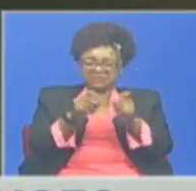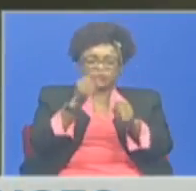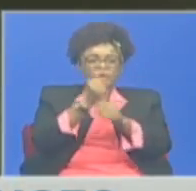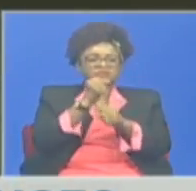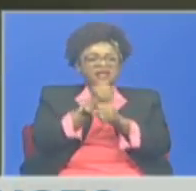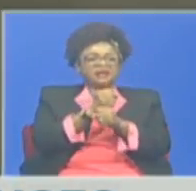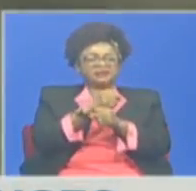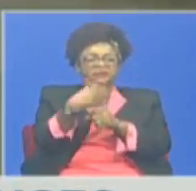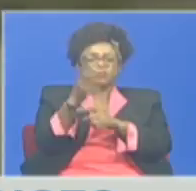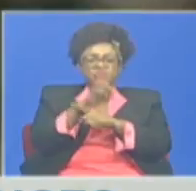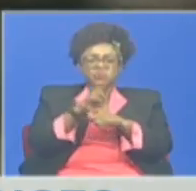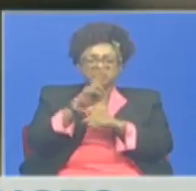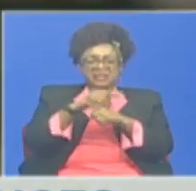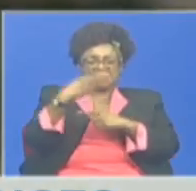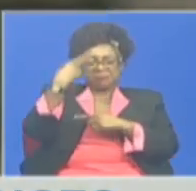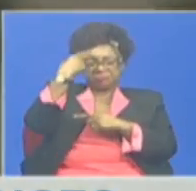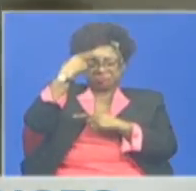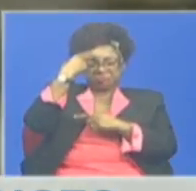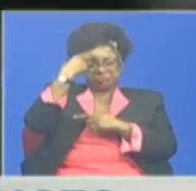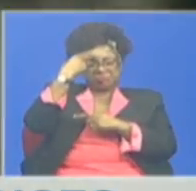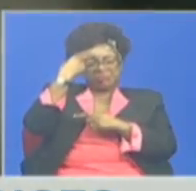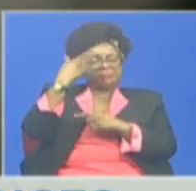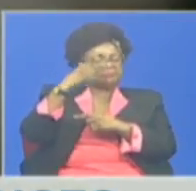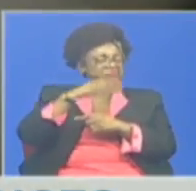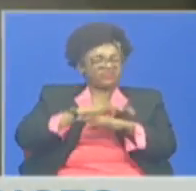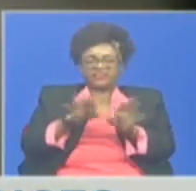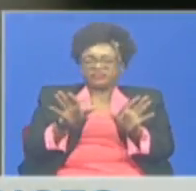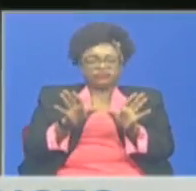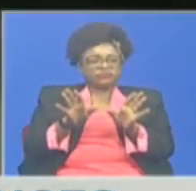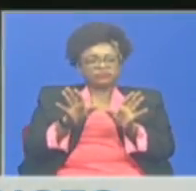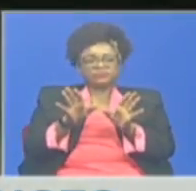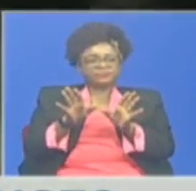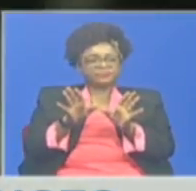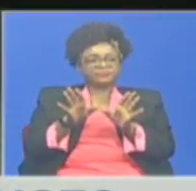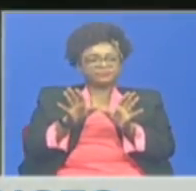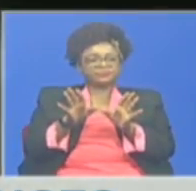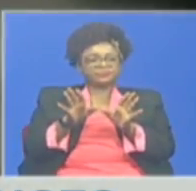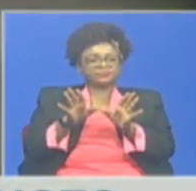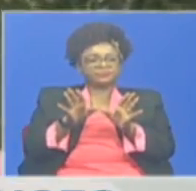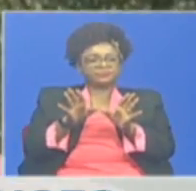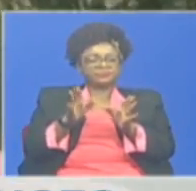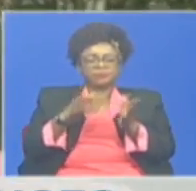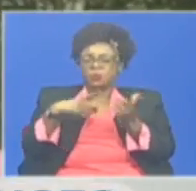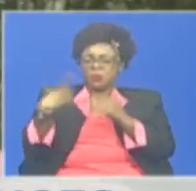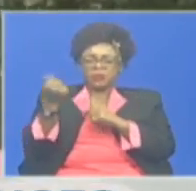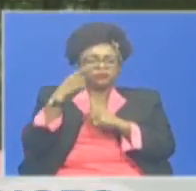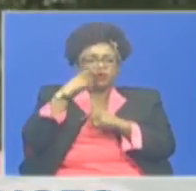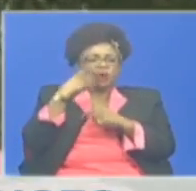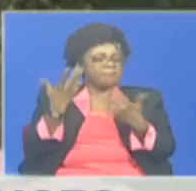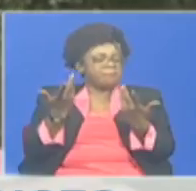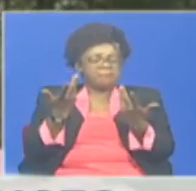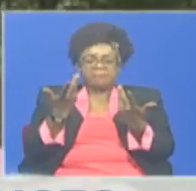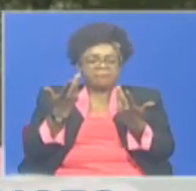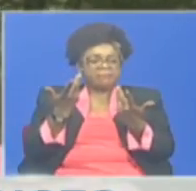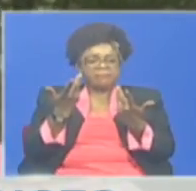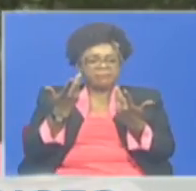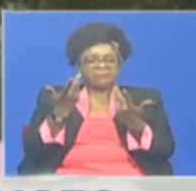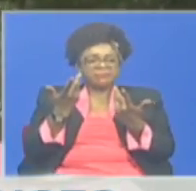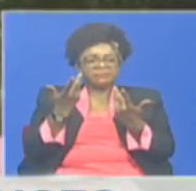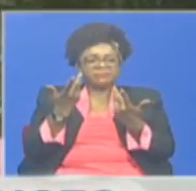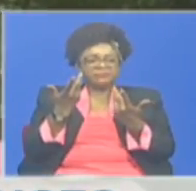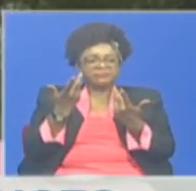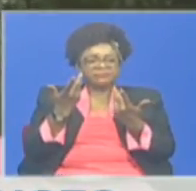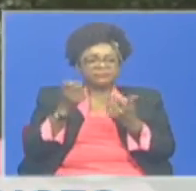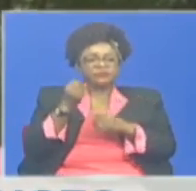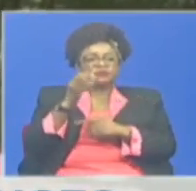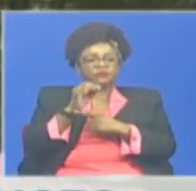using a temperature gun. That was all. Then we went home. They said my travel was still a bit far back. So